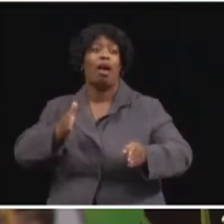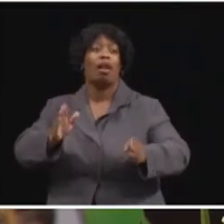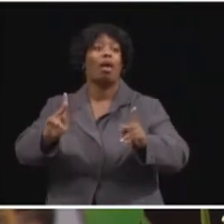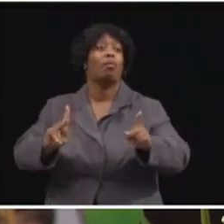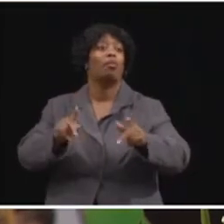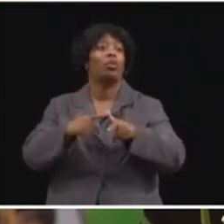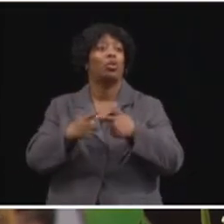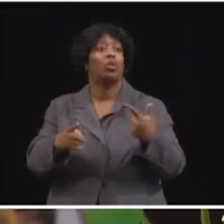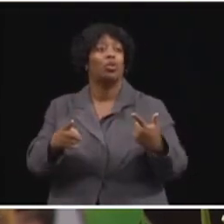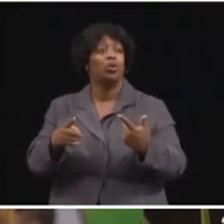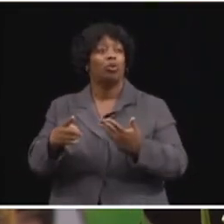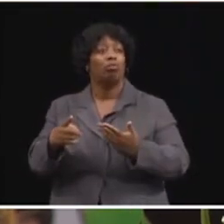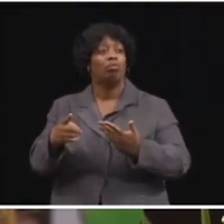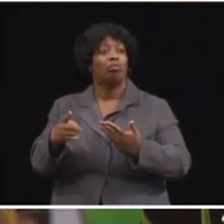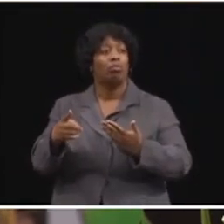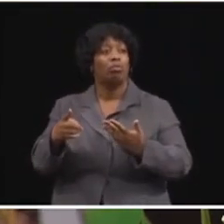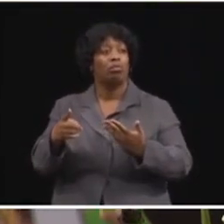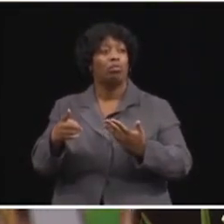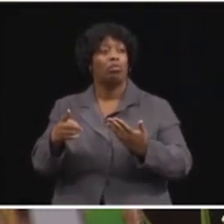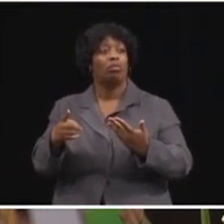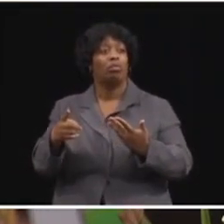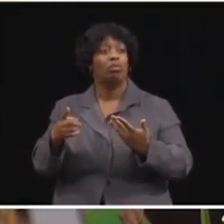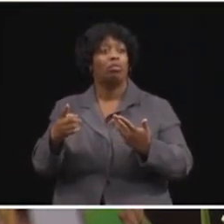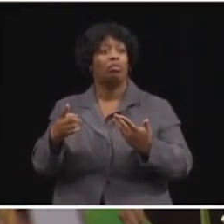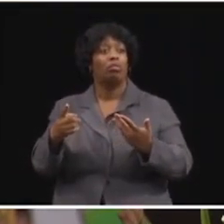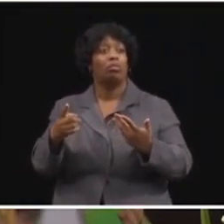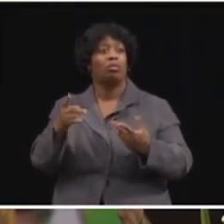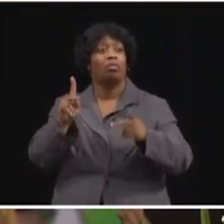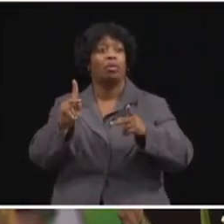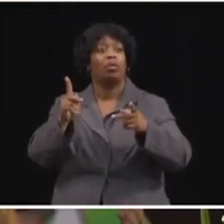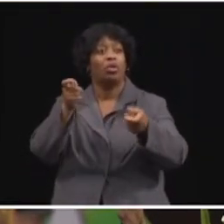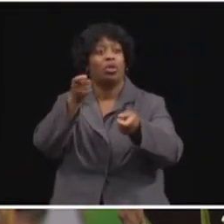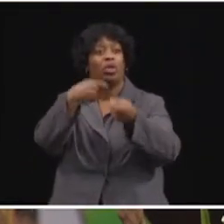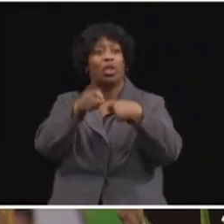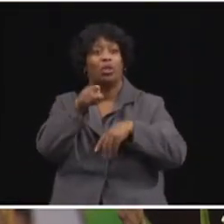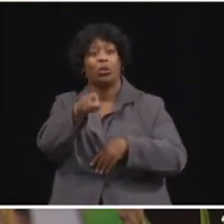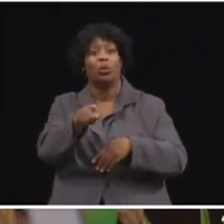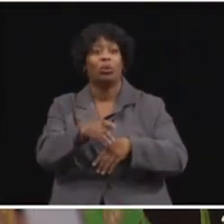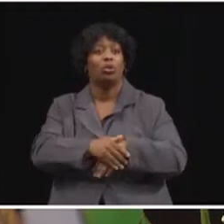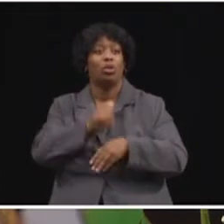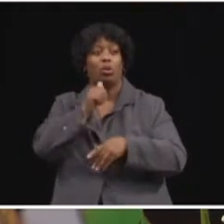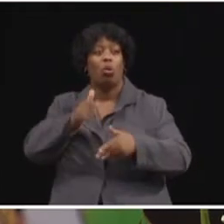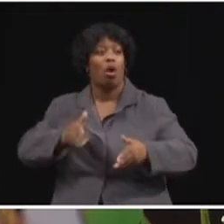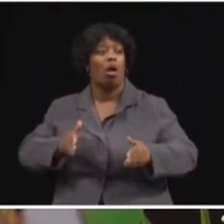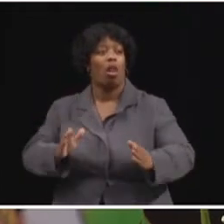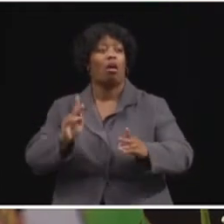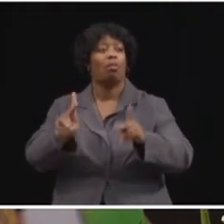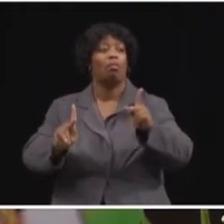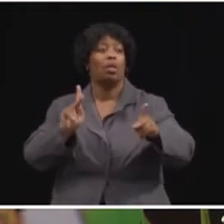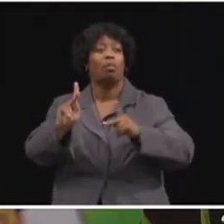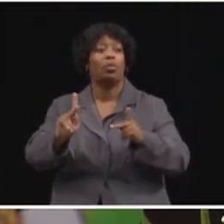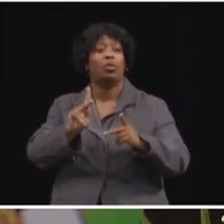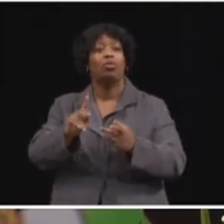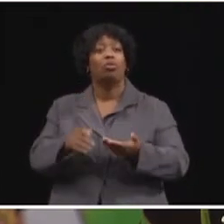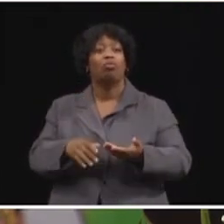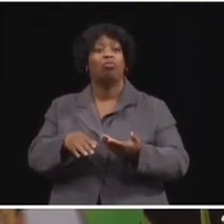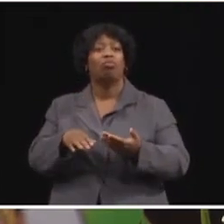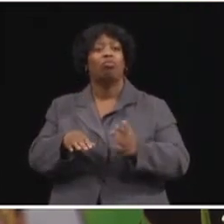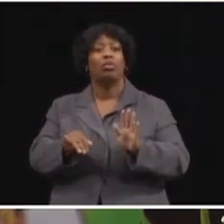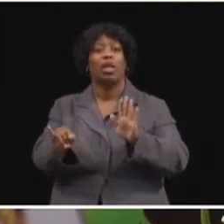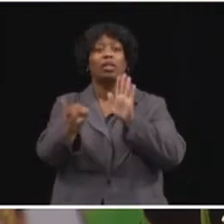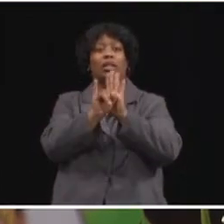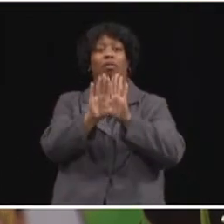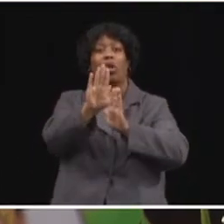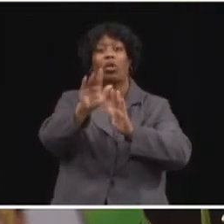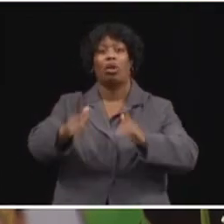way as you try to become who and what you want to be. Don't allow people to try to define the life you want to